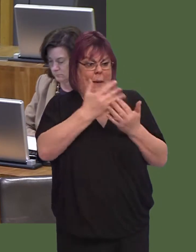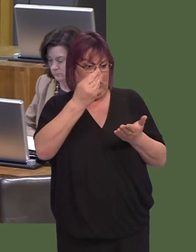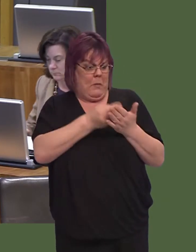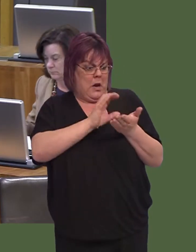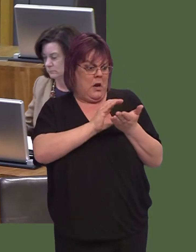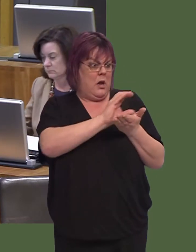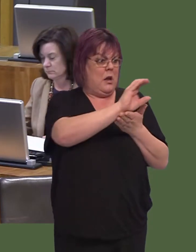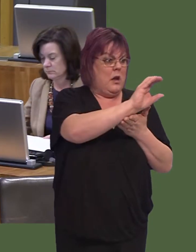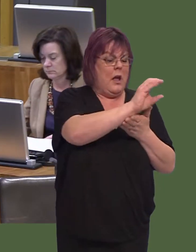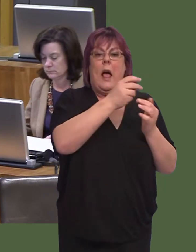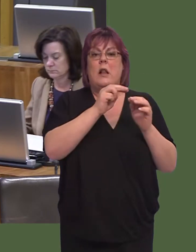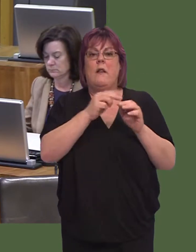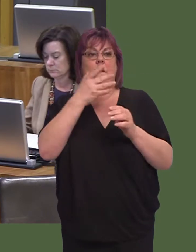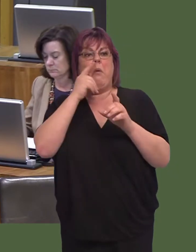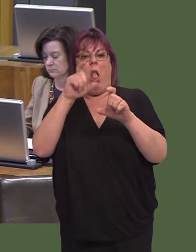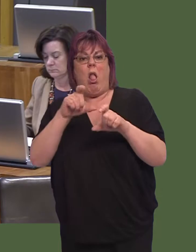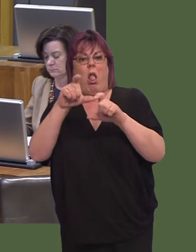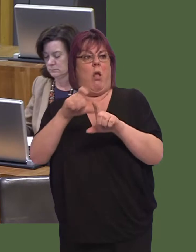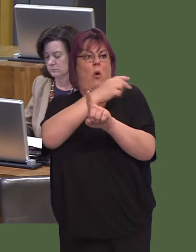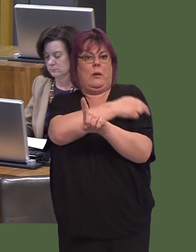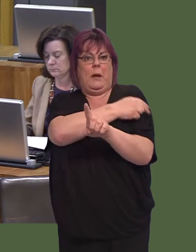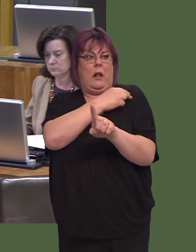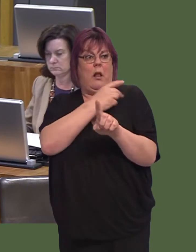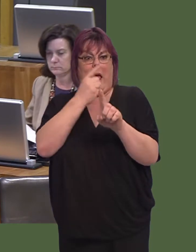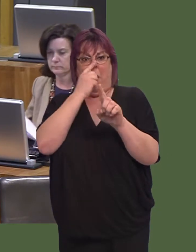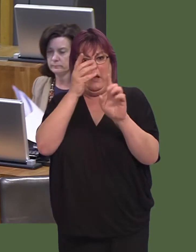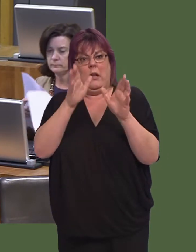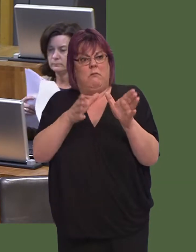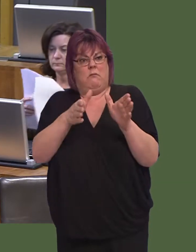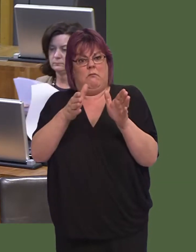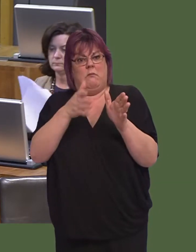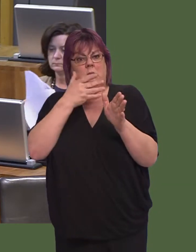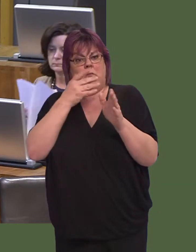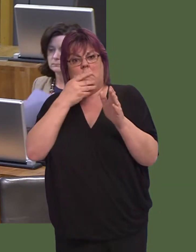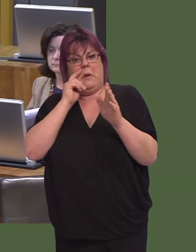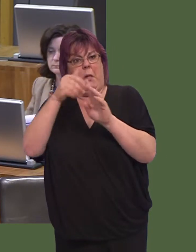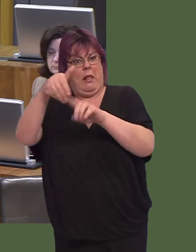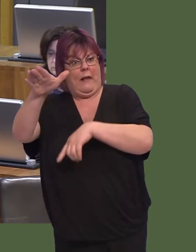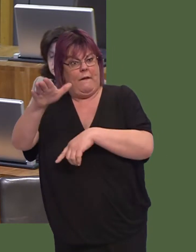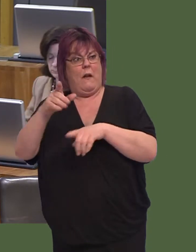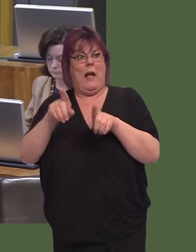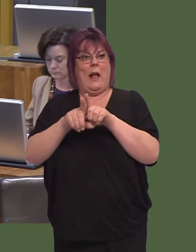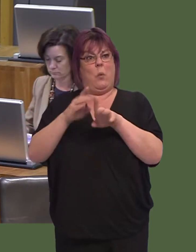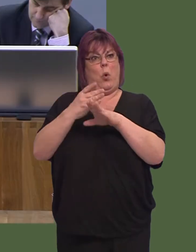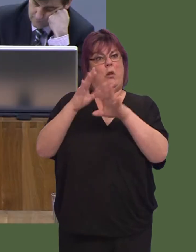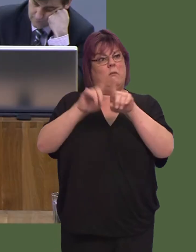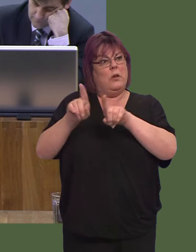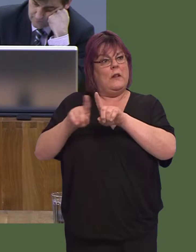future, how we remove logjams, if there are any, and how we develop an NHS that commands public support across political parties.